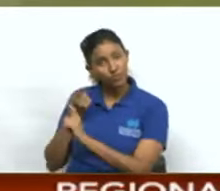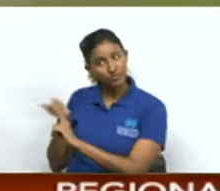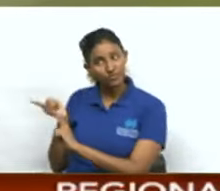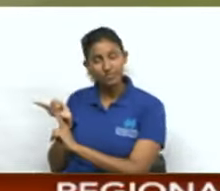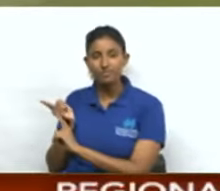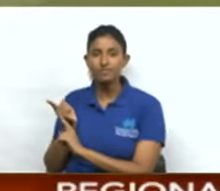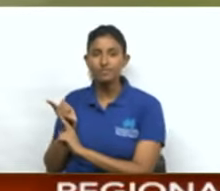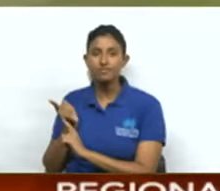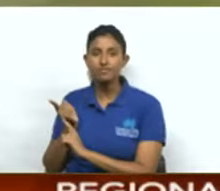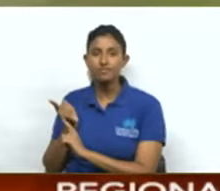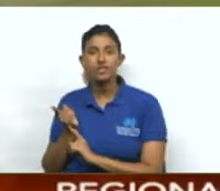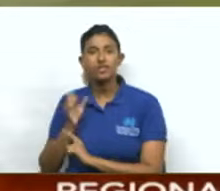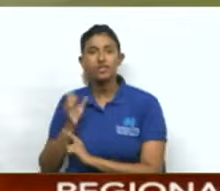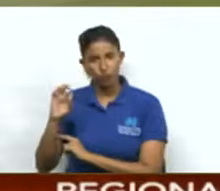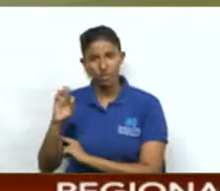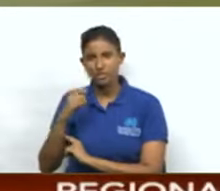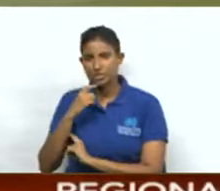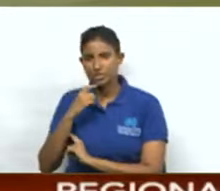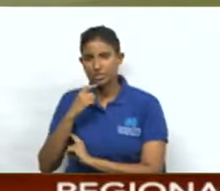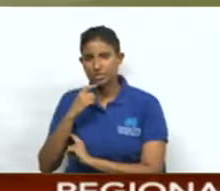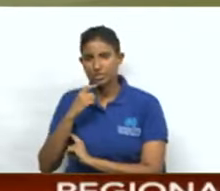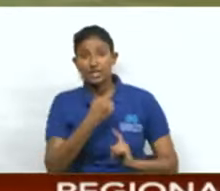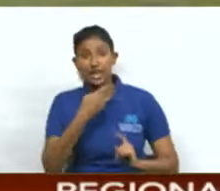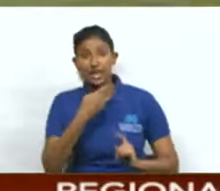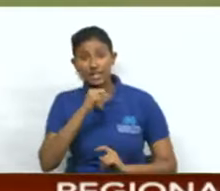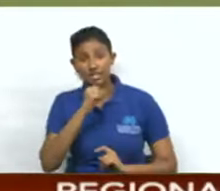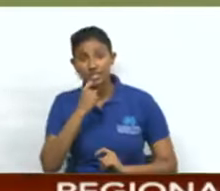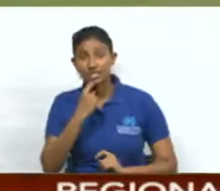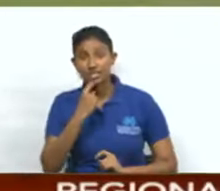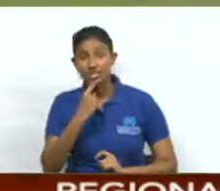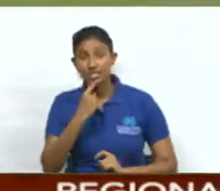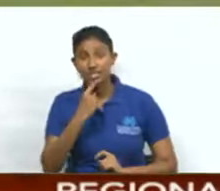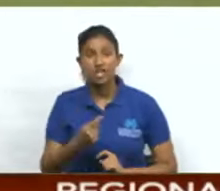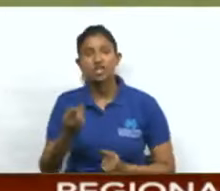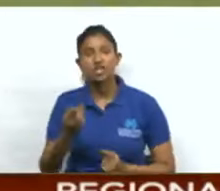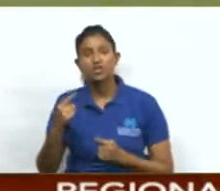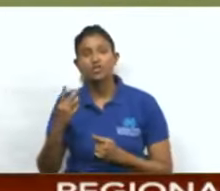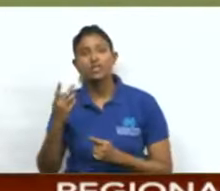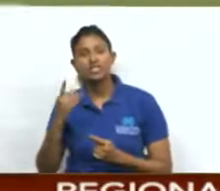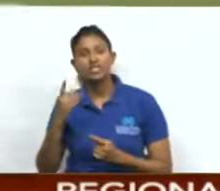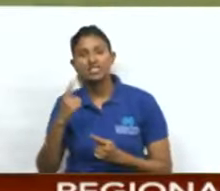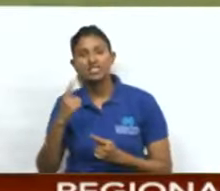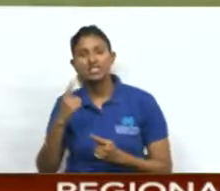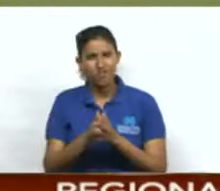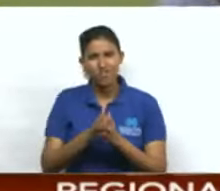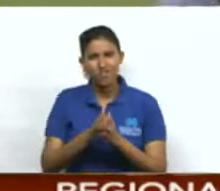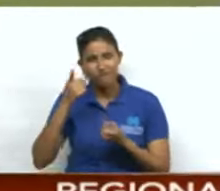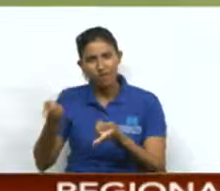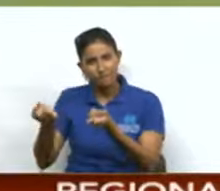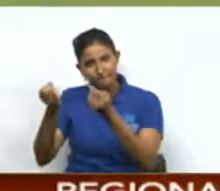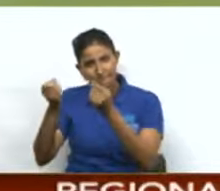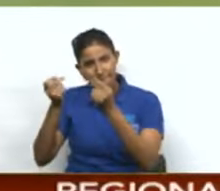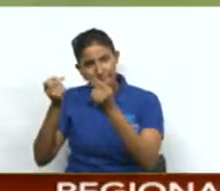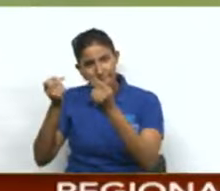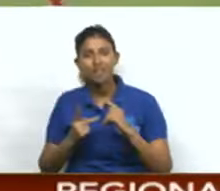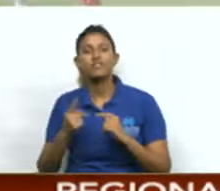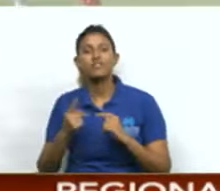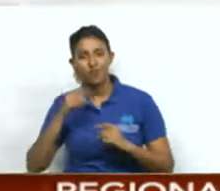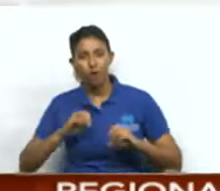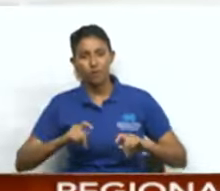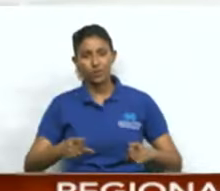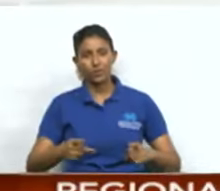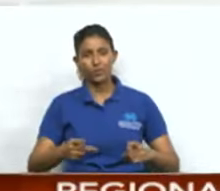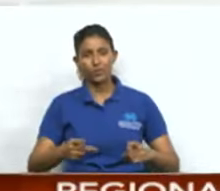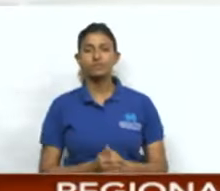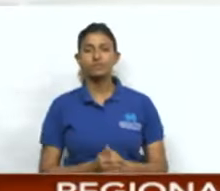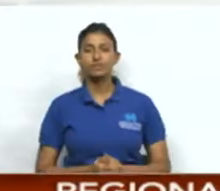in the United States of America, expressed his eagerness to come home to this opportunity. For me, I don't want to look for another Eddie Johnson. No,